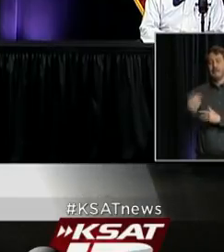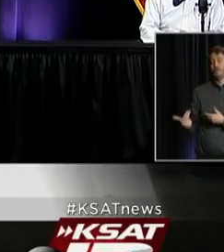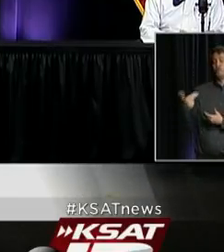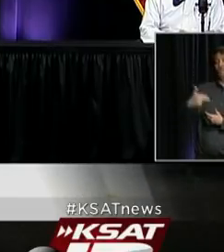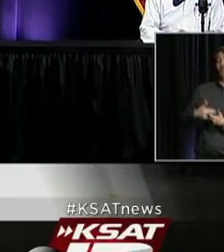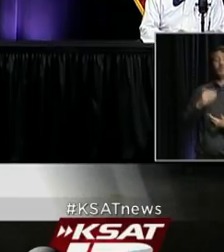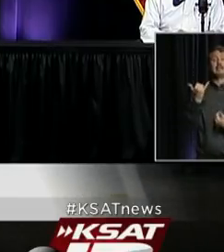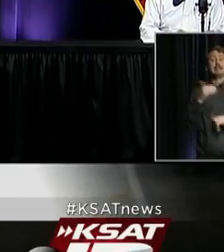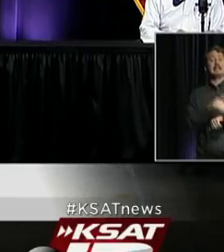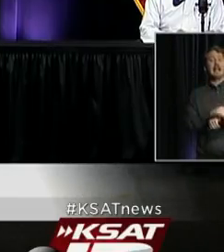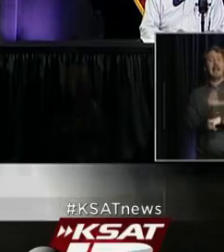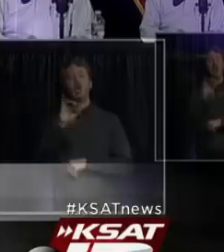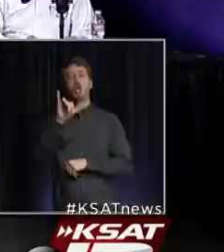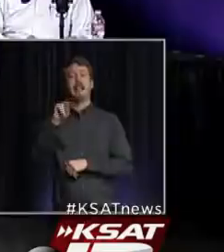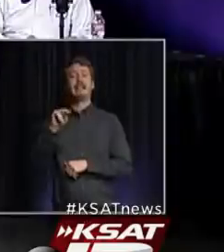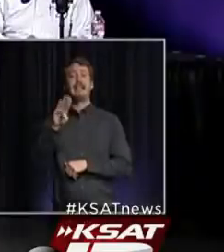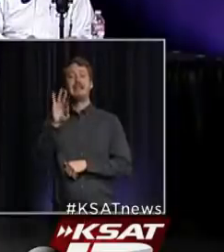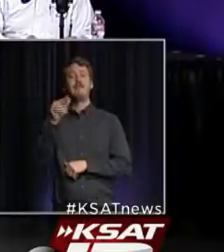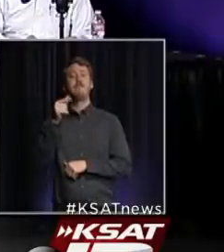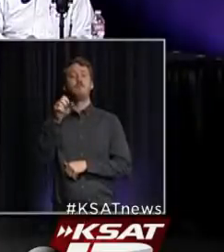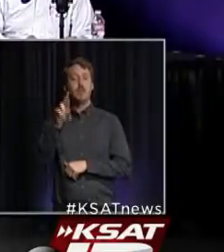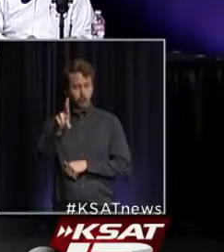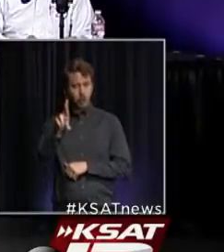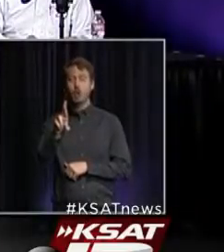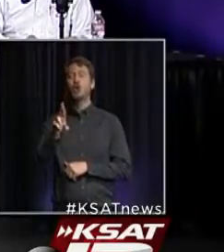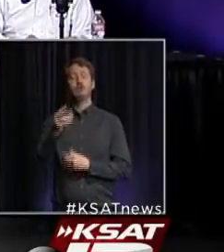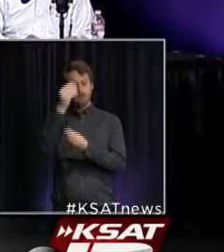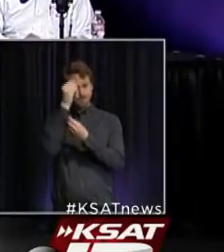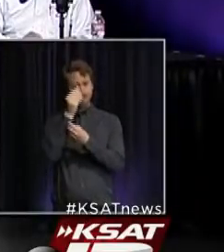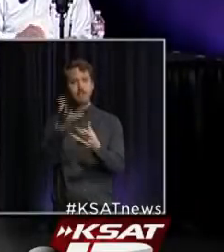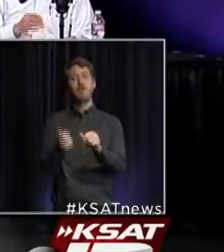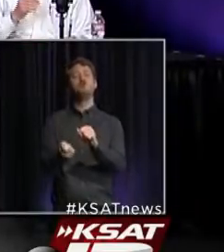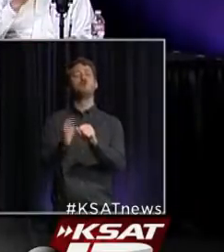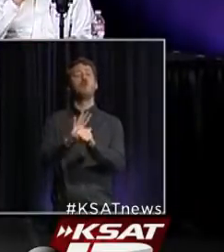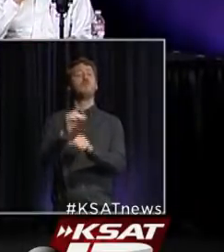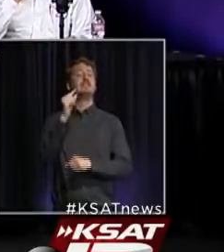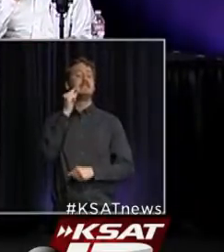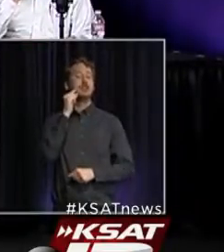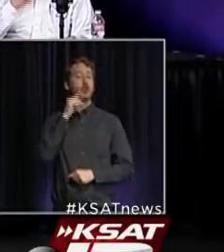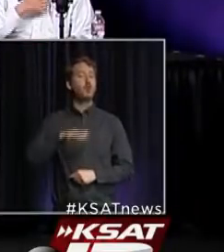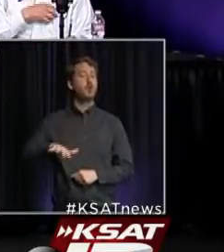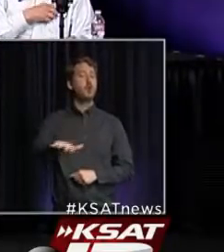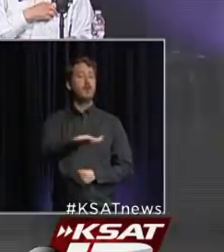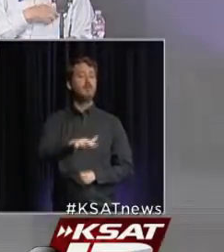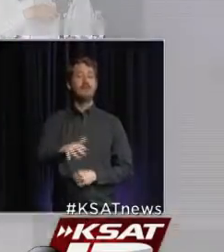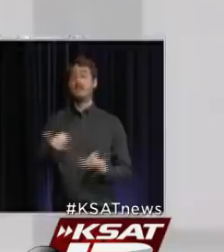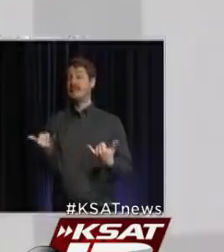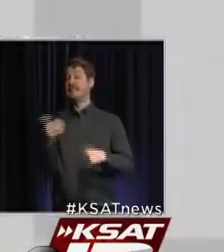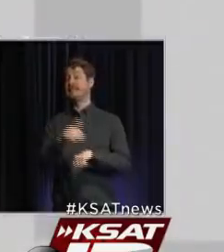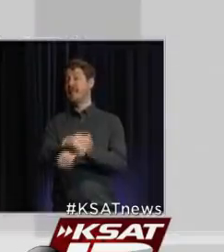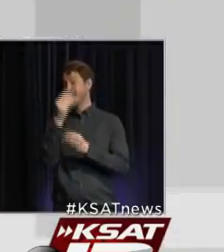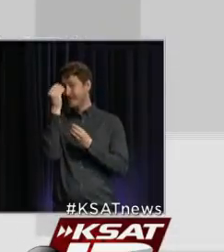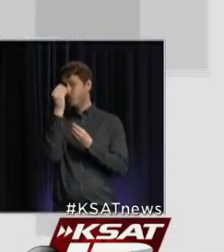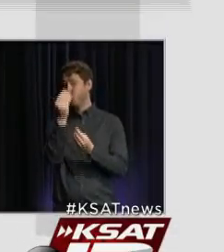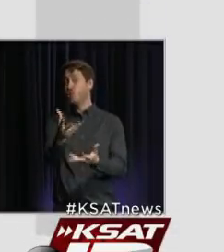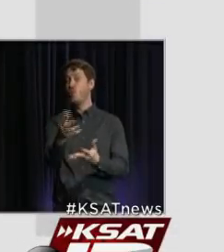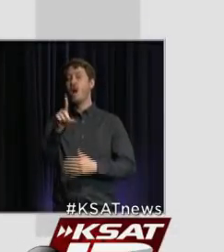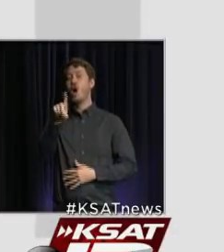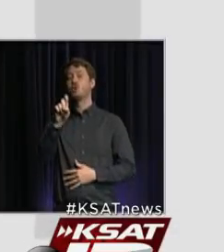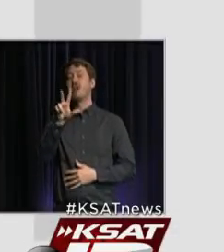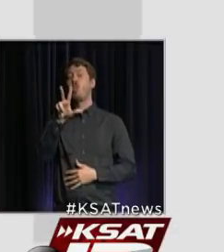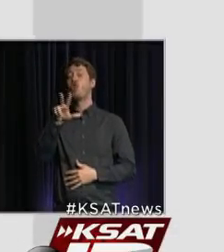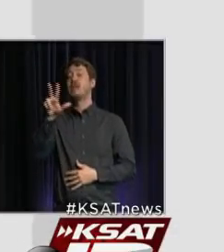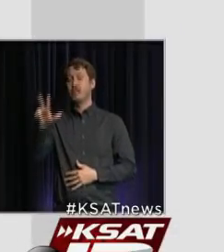today's COVID-19 update. This is our COVID-19 update for the San Antonio community. Tonight, we're reporting 133 new cases